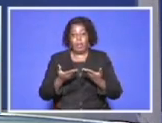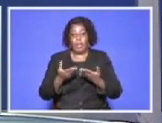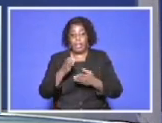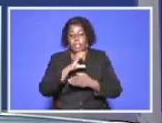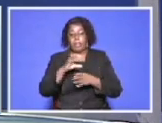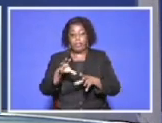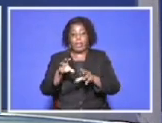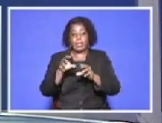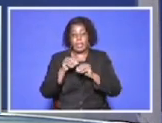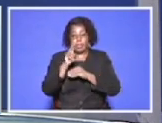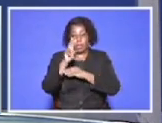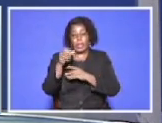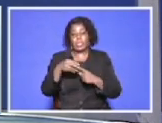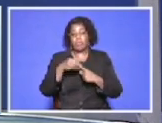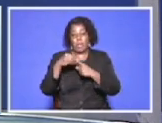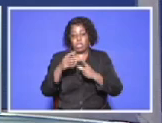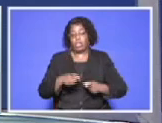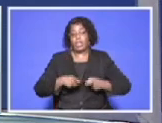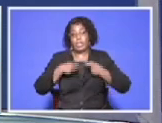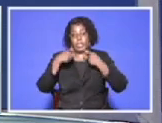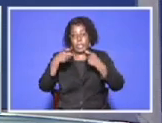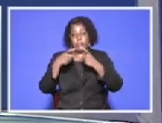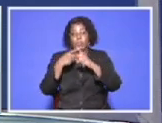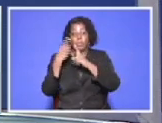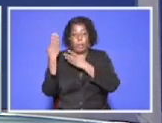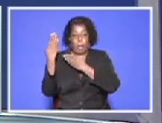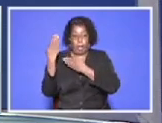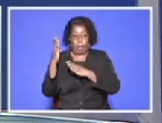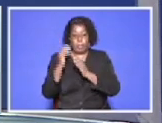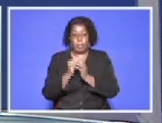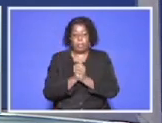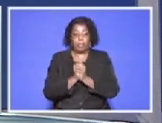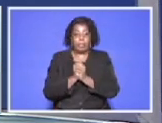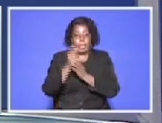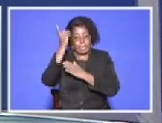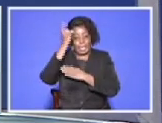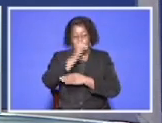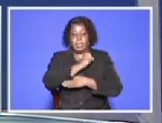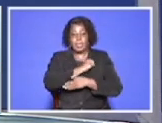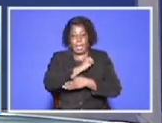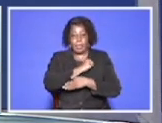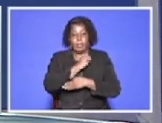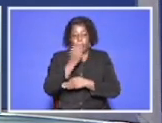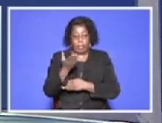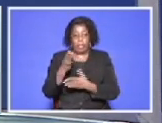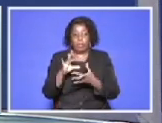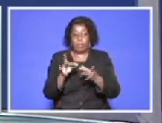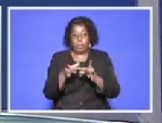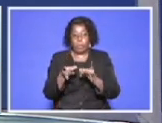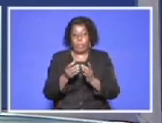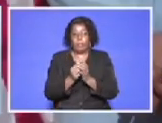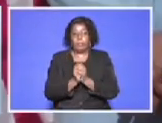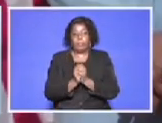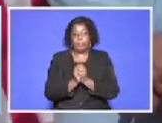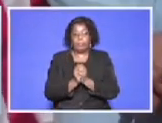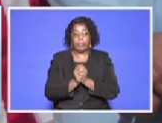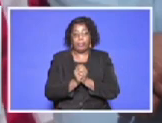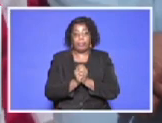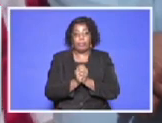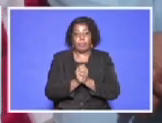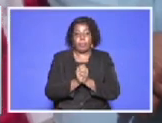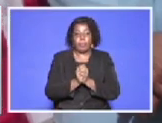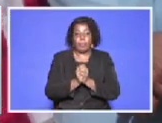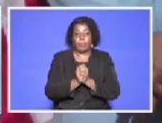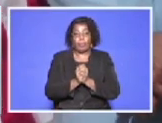the U.S.'s special gift to the Bahamas. Our Desmond Saunders has the story. Today marks a